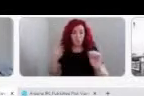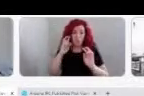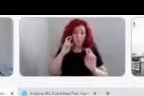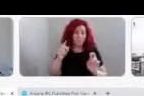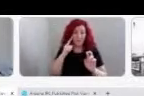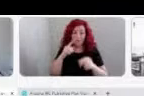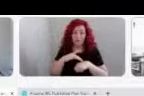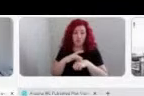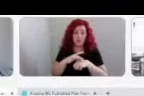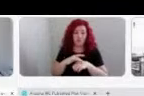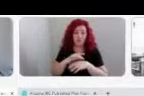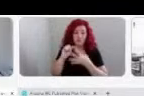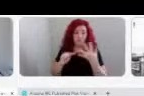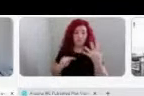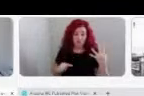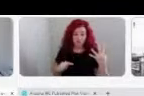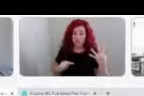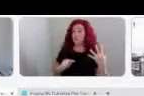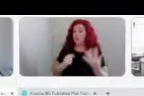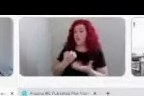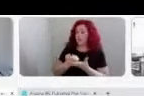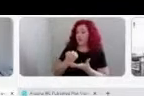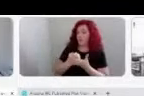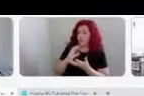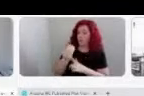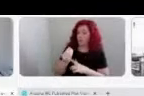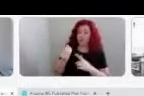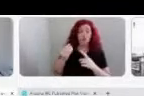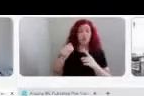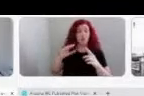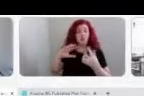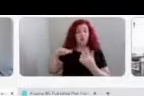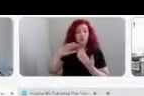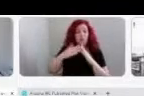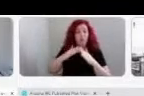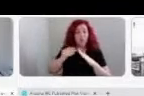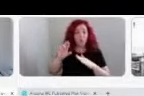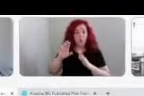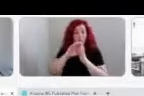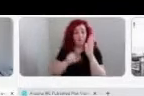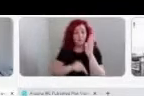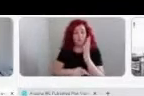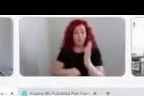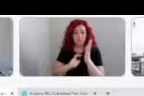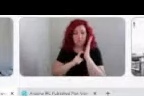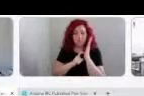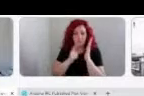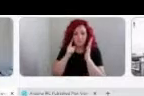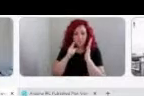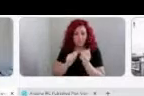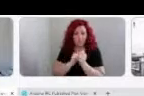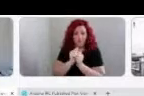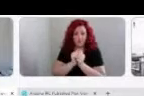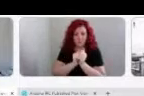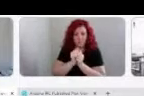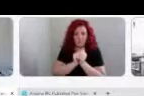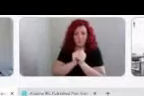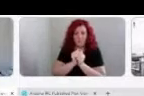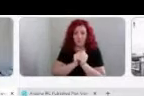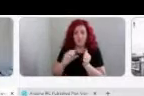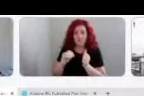geographic features economic and cultural communities or the constitutional requirements for competitiveness and